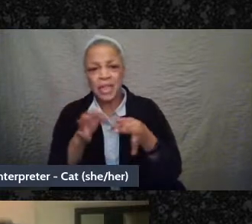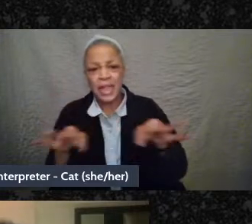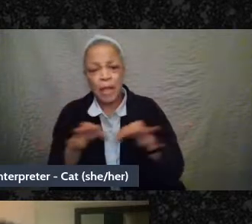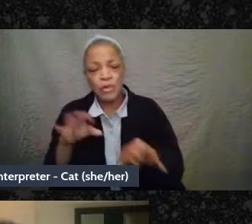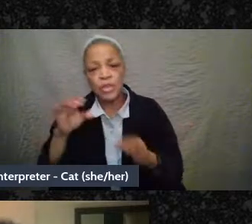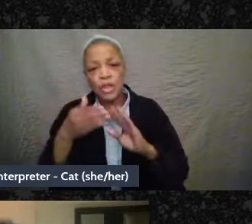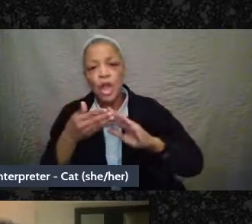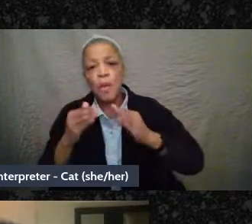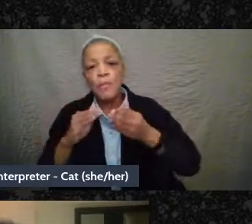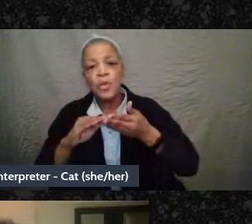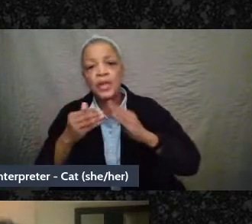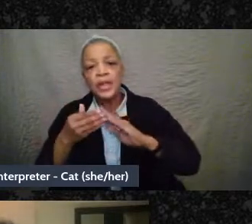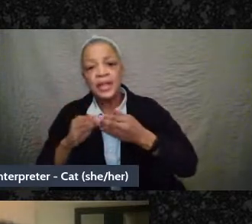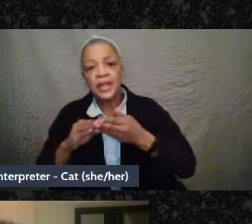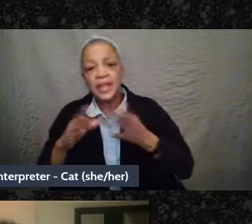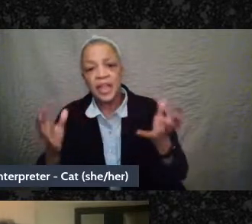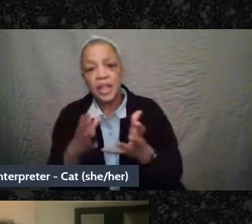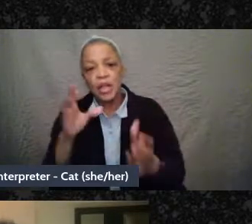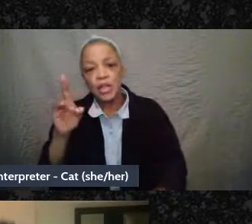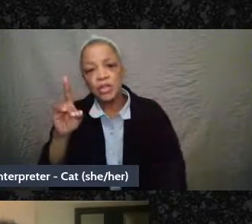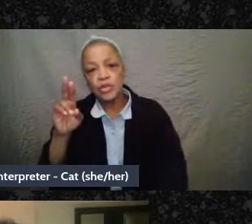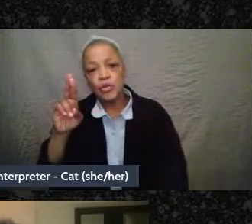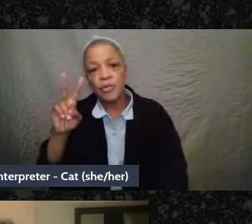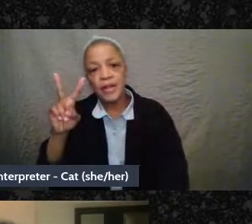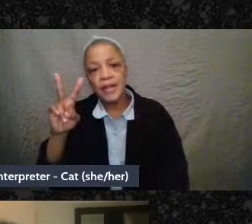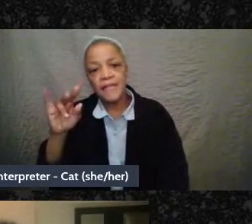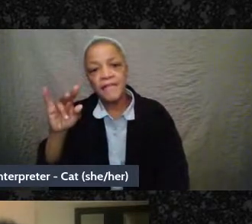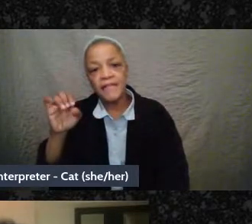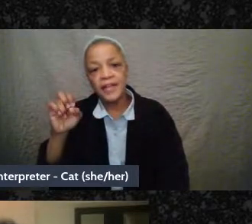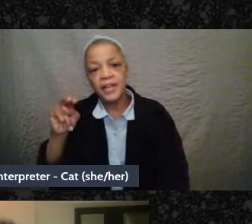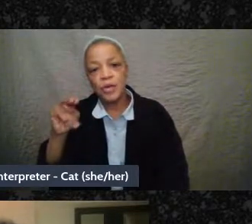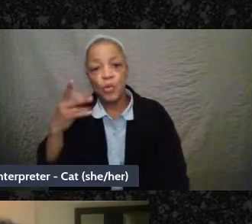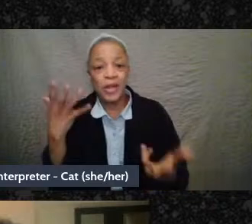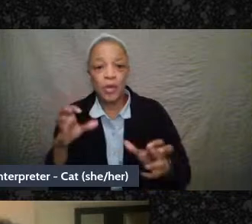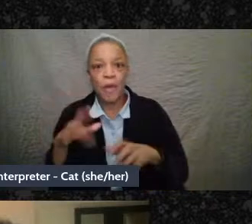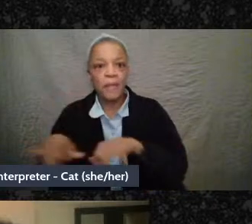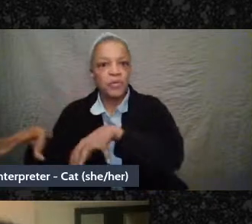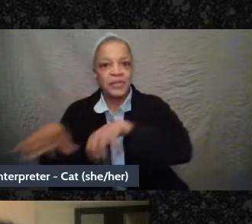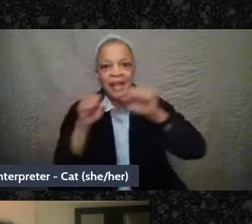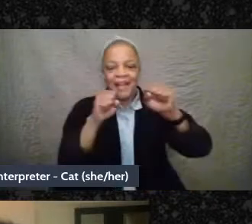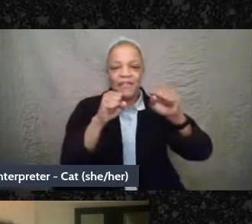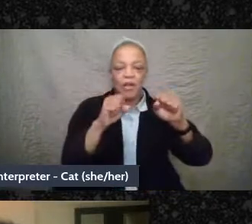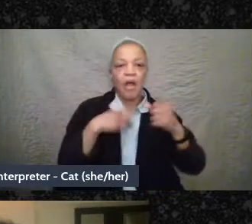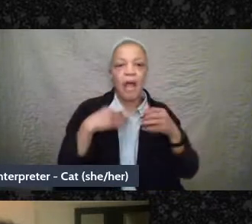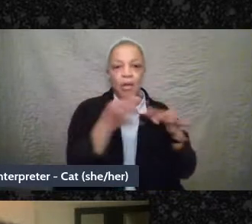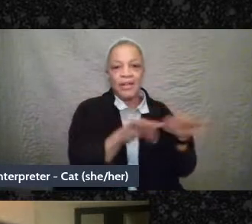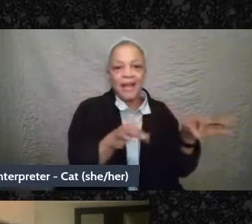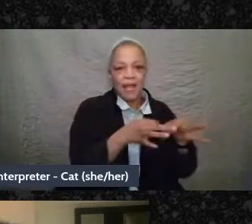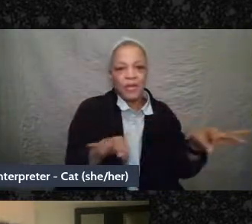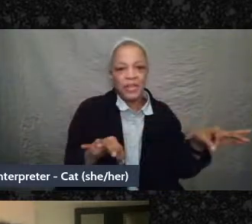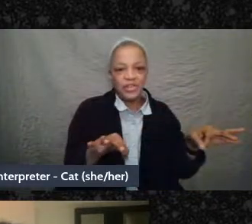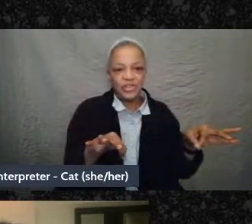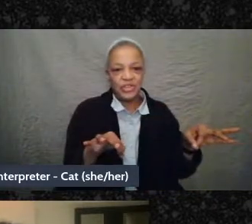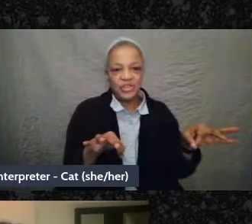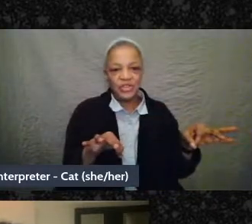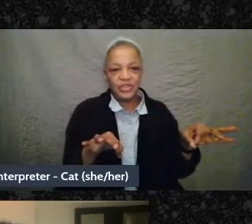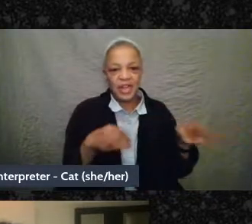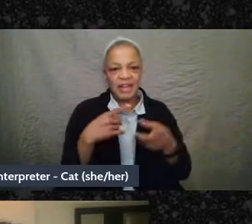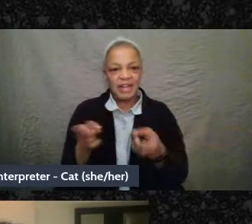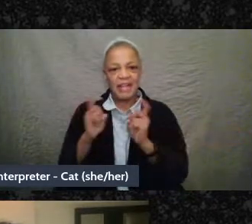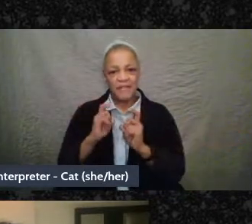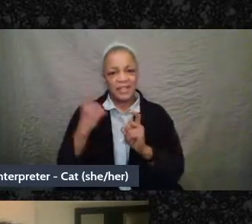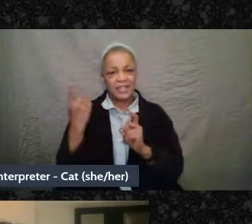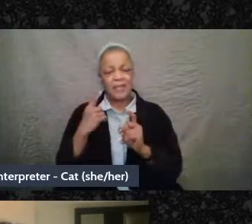we weren't yet ready for them to co-opt our language and our work and hand us back something that was a totally